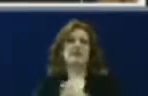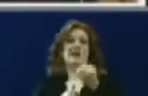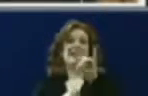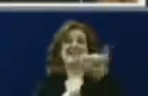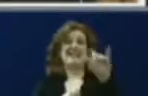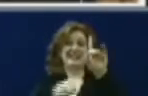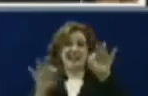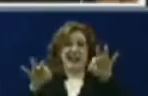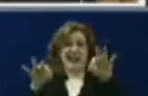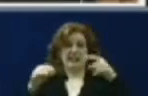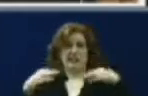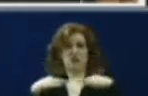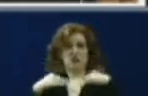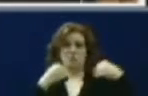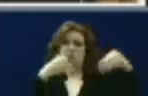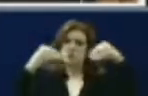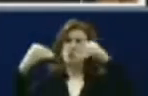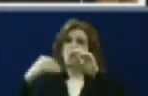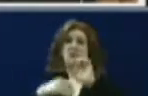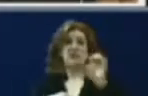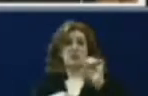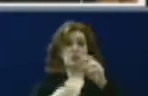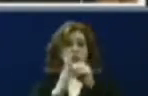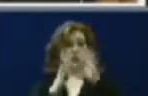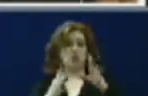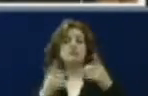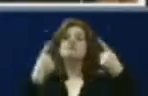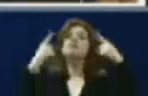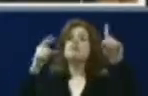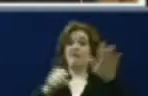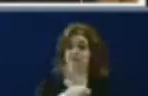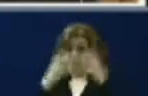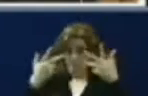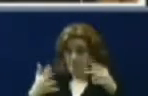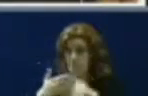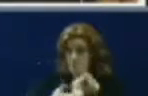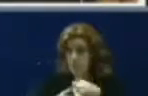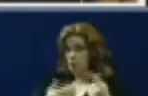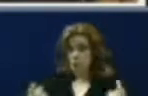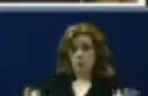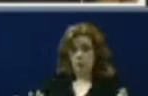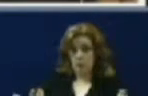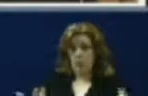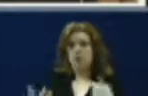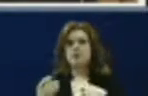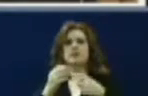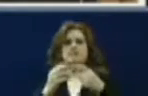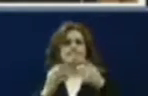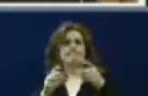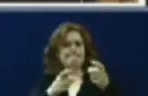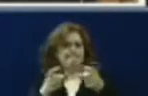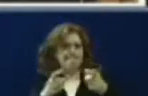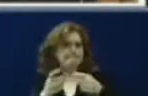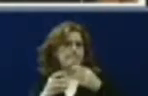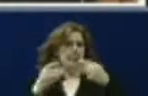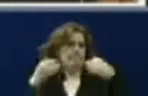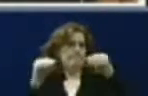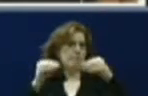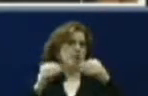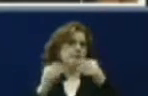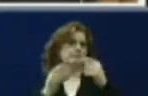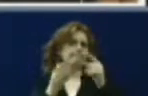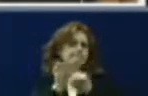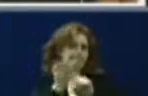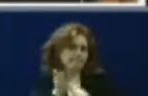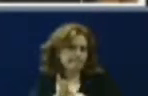shirt to be sold to Eastern students. To successfully complete our project, we had to conduct market research, financial